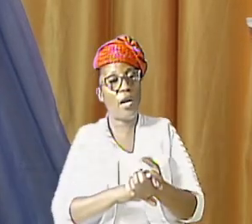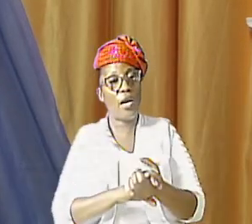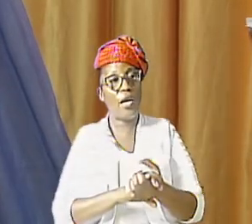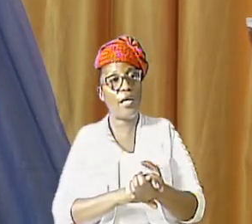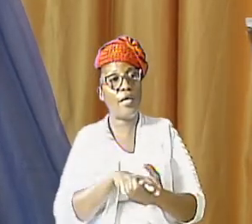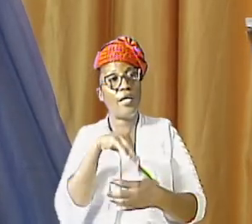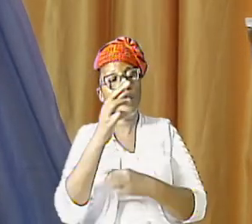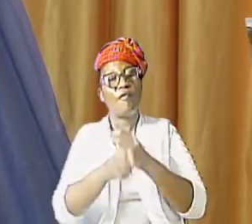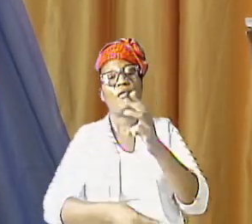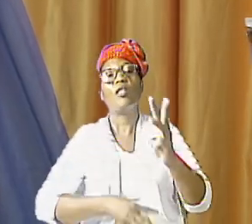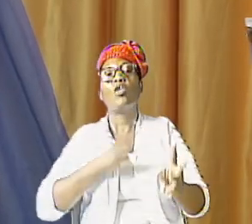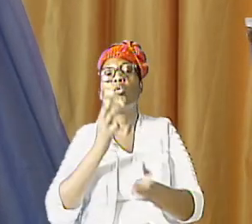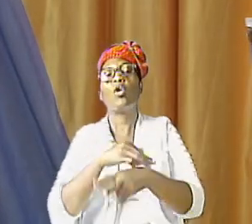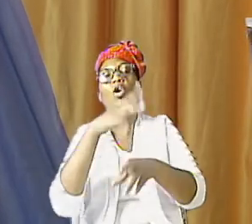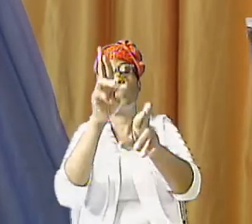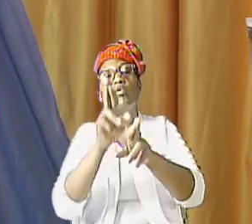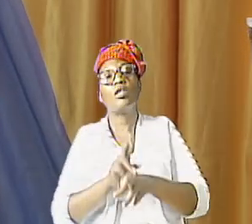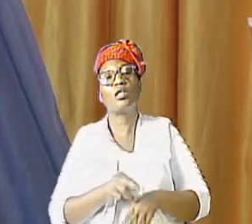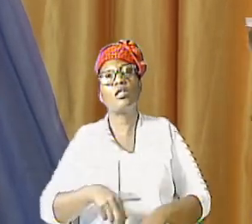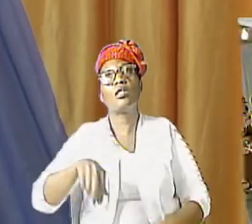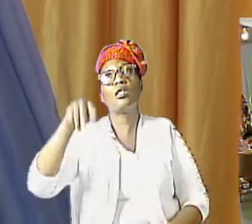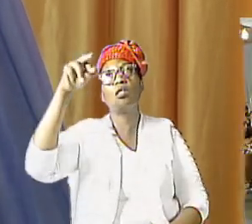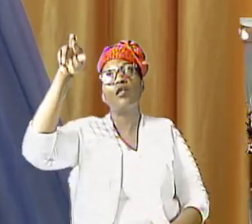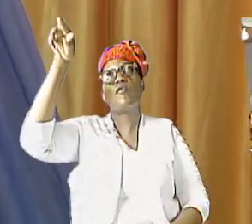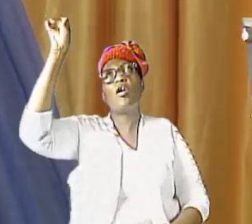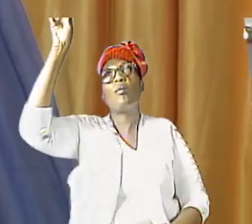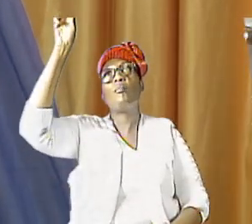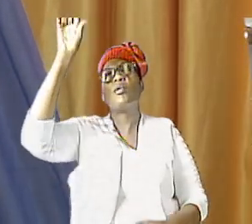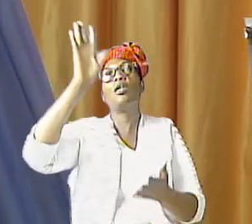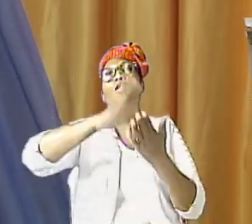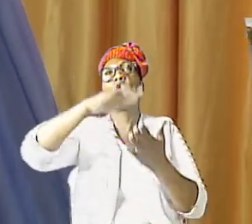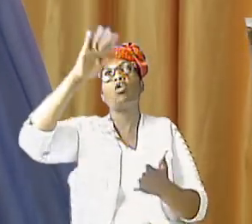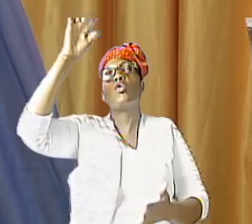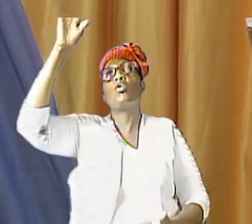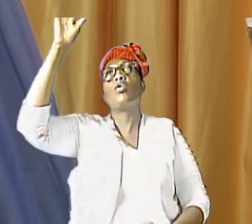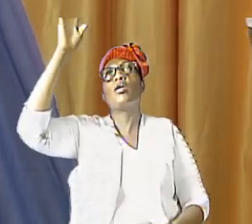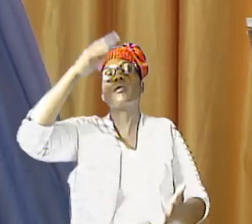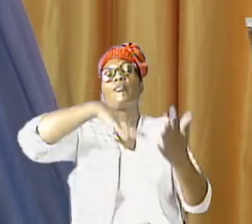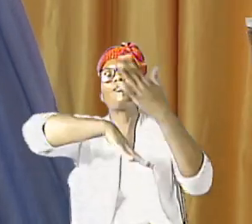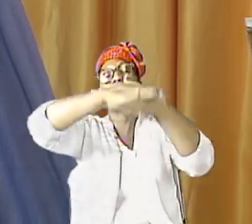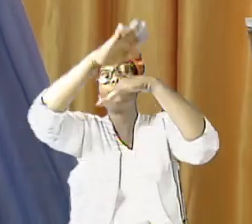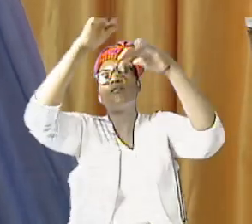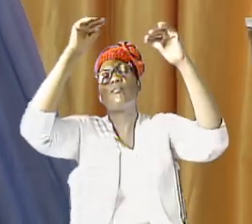on in the world, received up into glory."